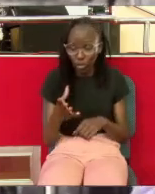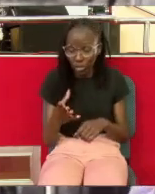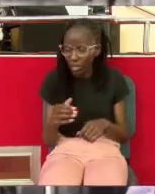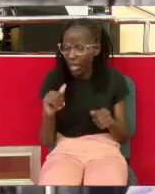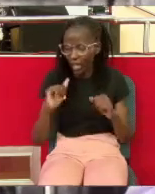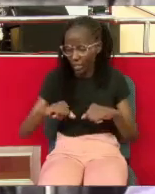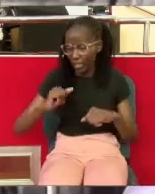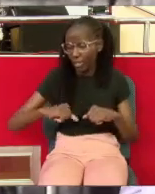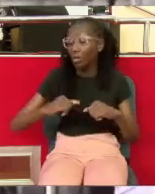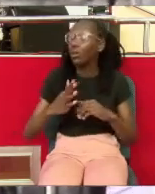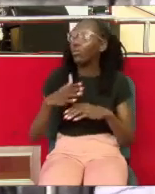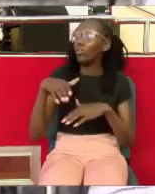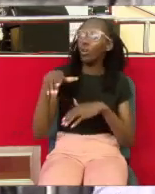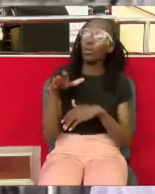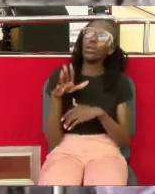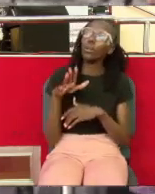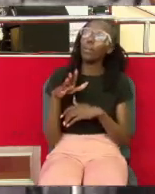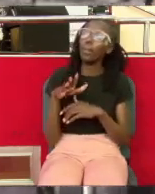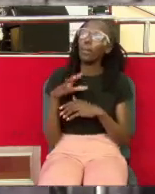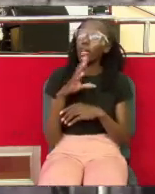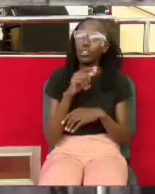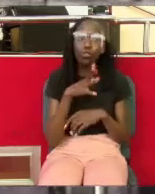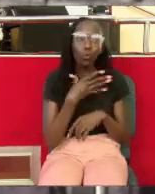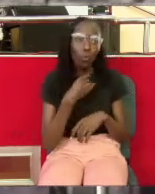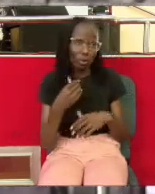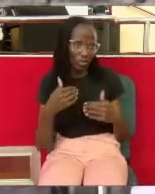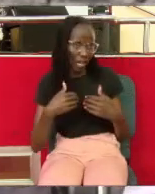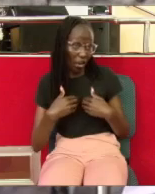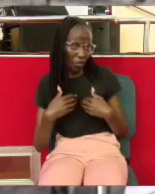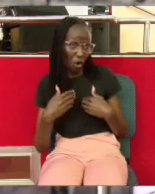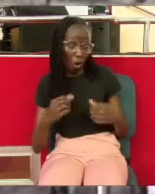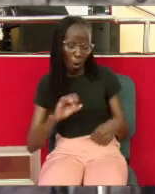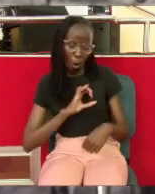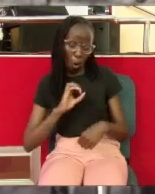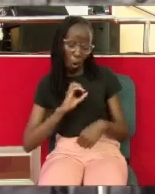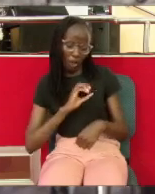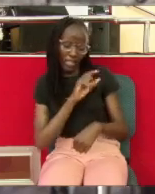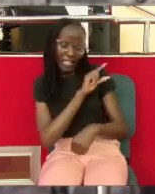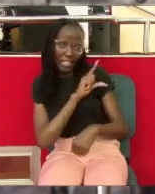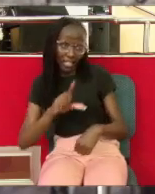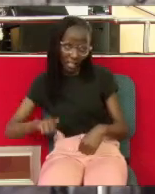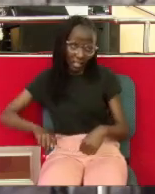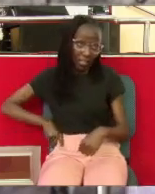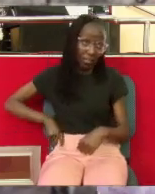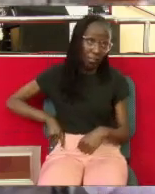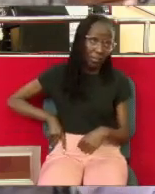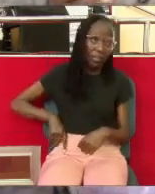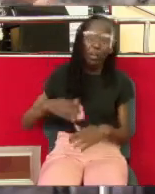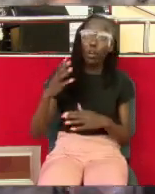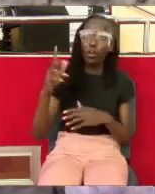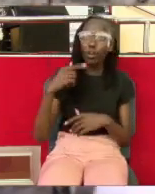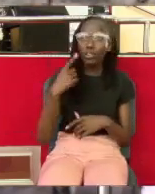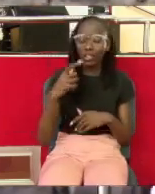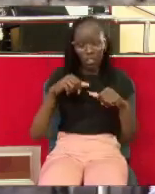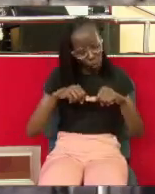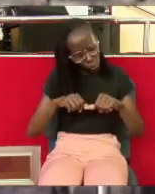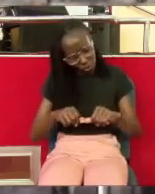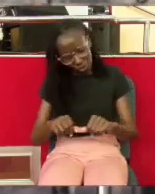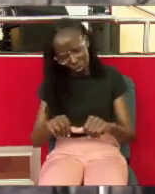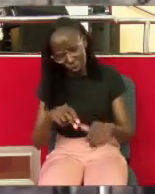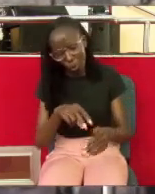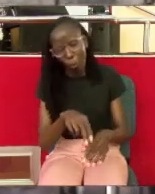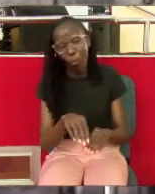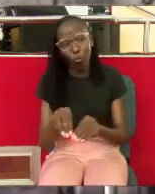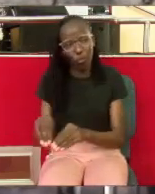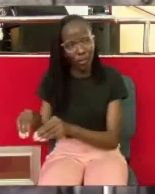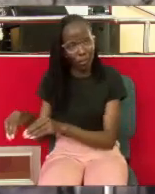And you want to have your own king. Maybe it's that process the Lord is telling you, keep moving. And the Lord